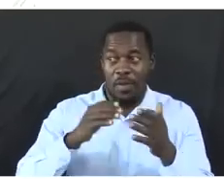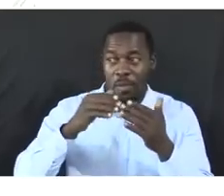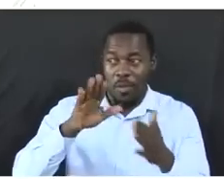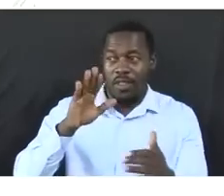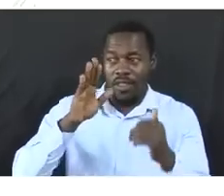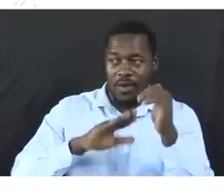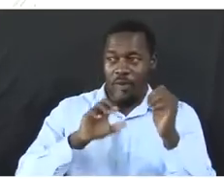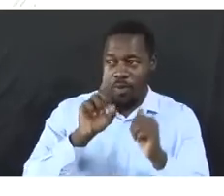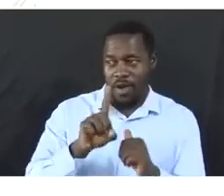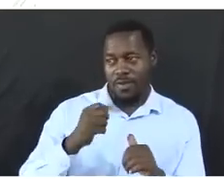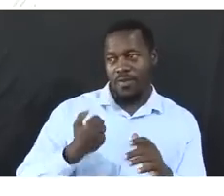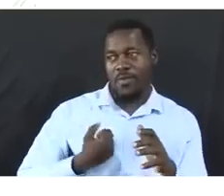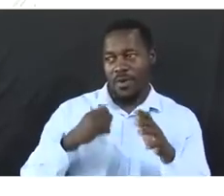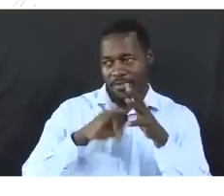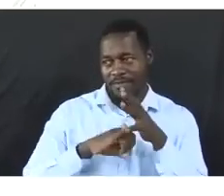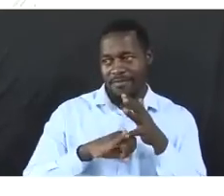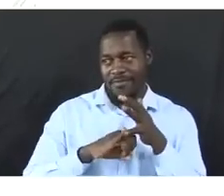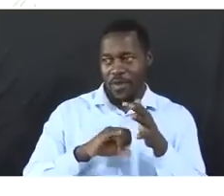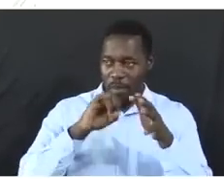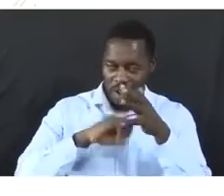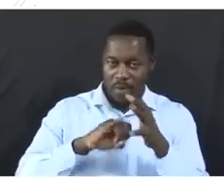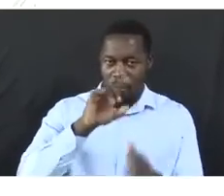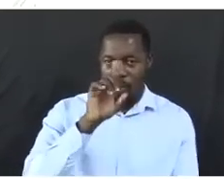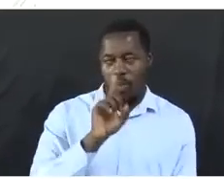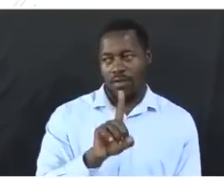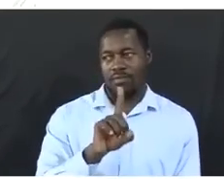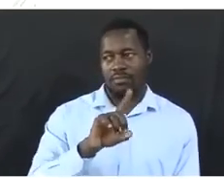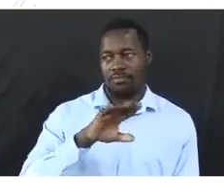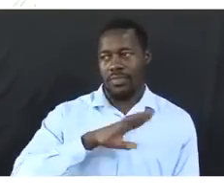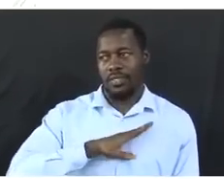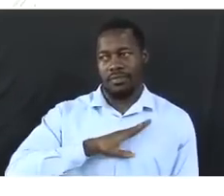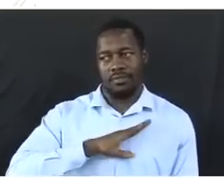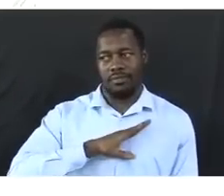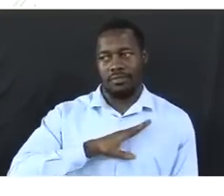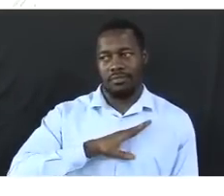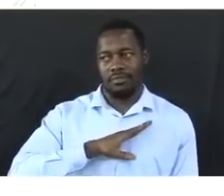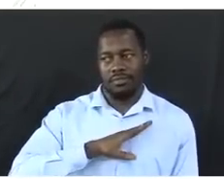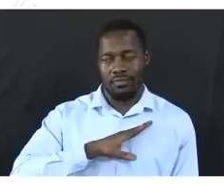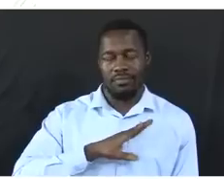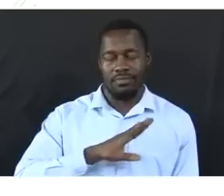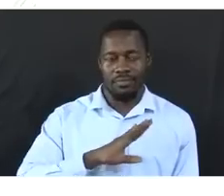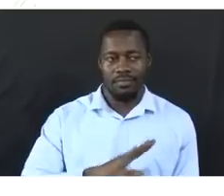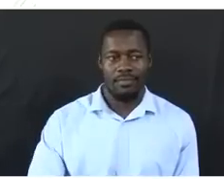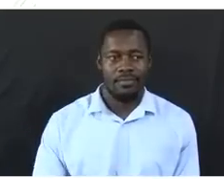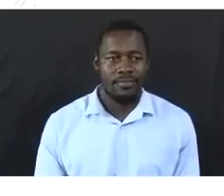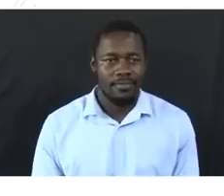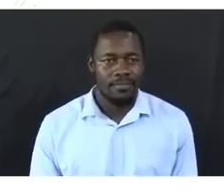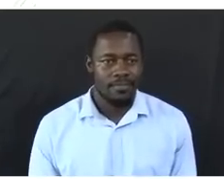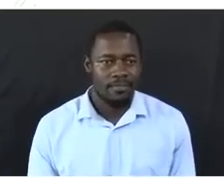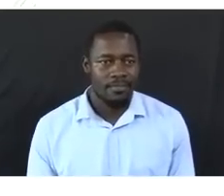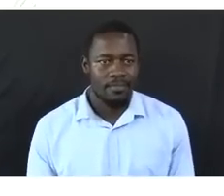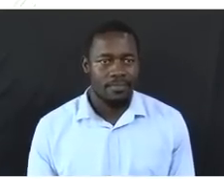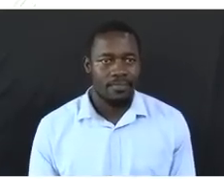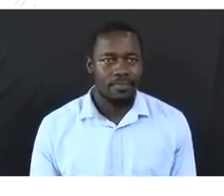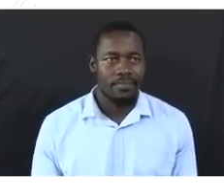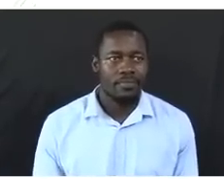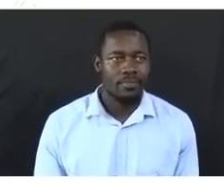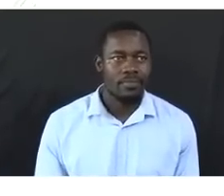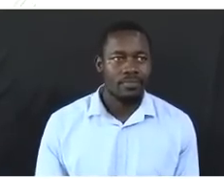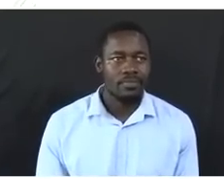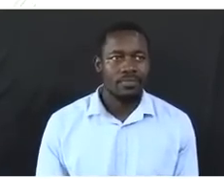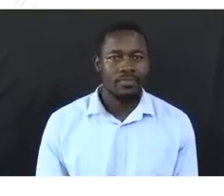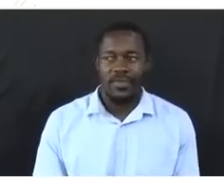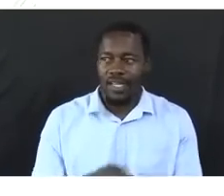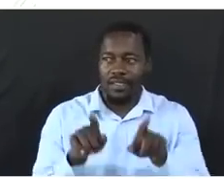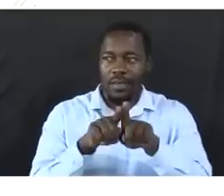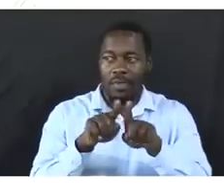I recognize parties that have had to be served with divorce against their will.